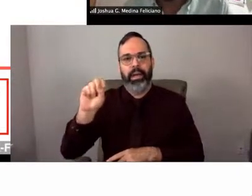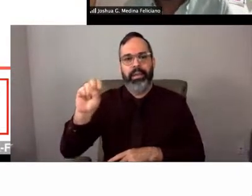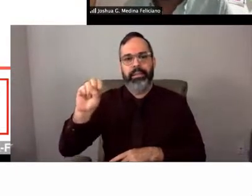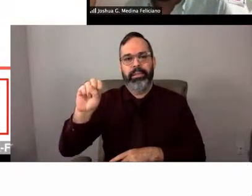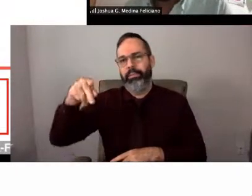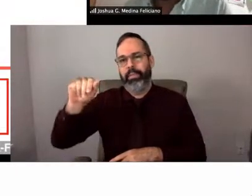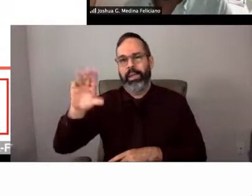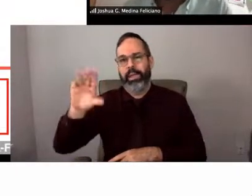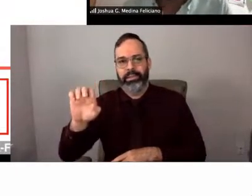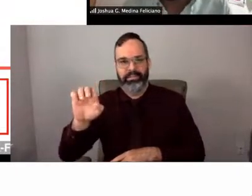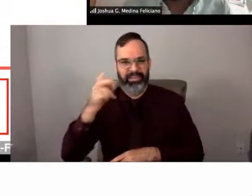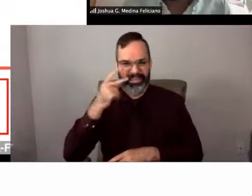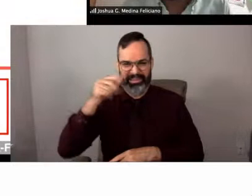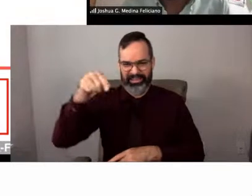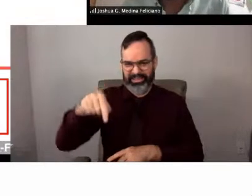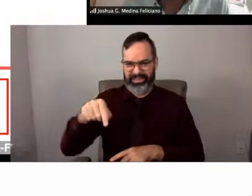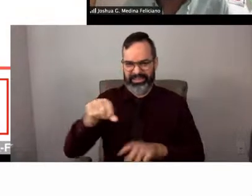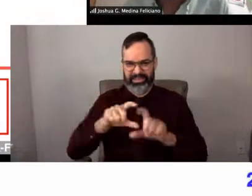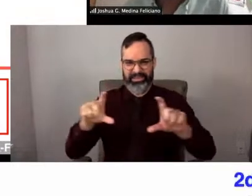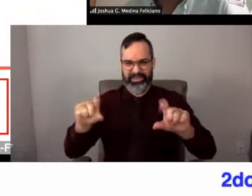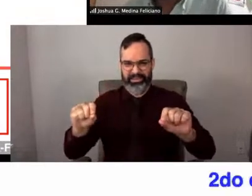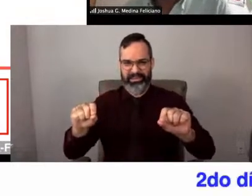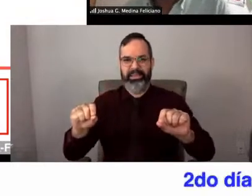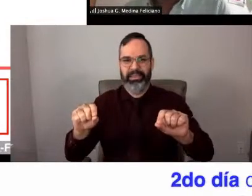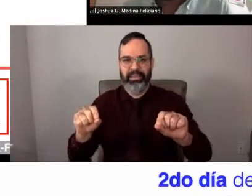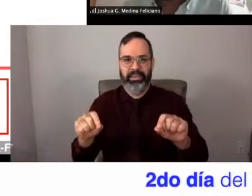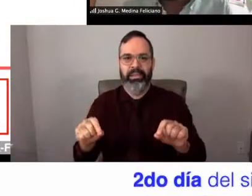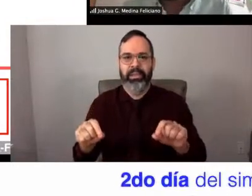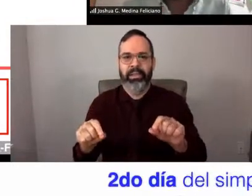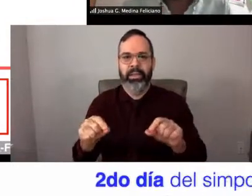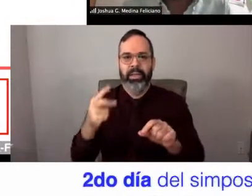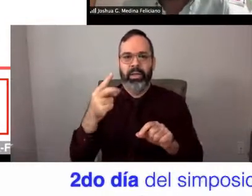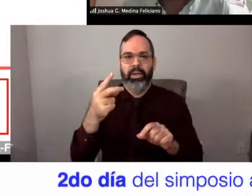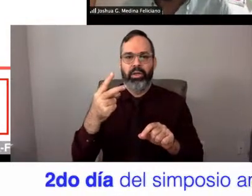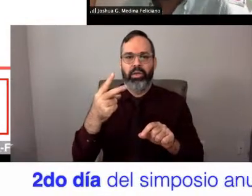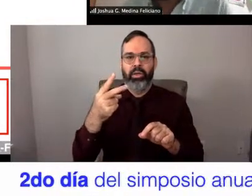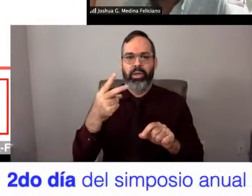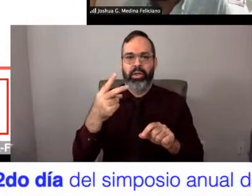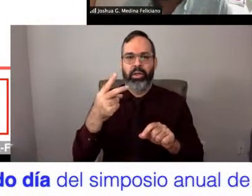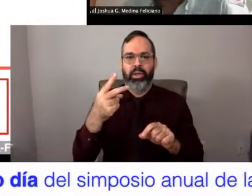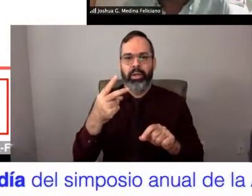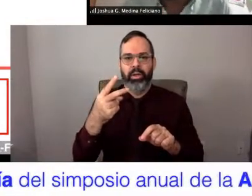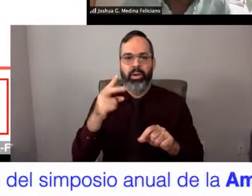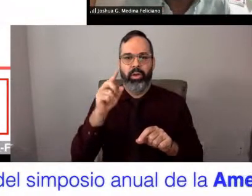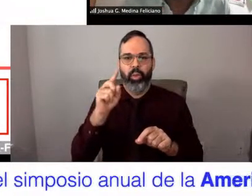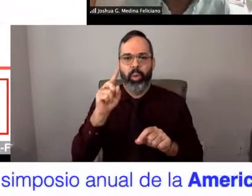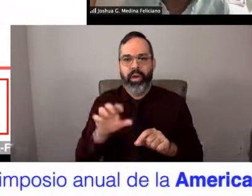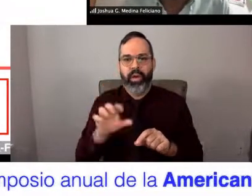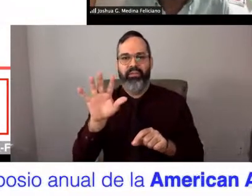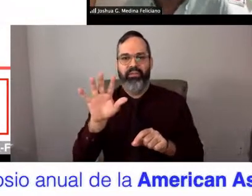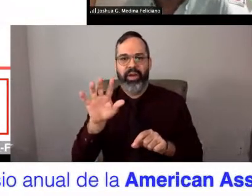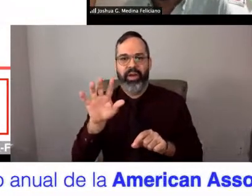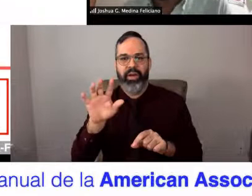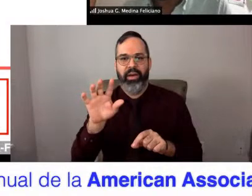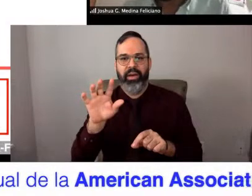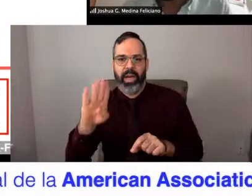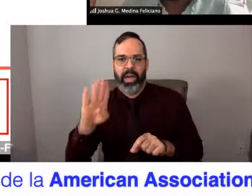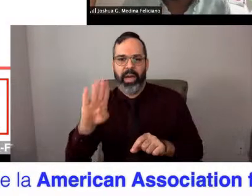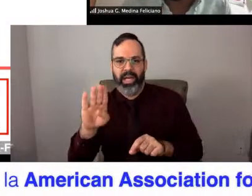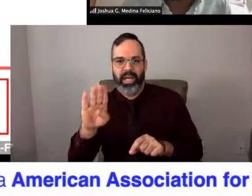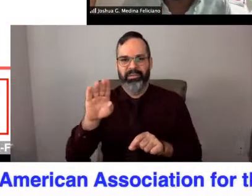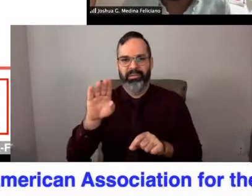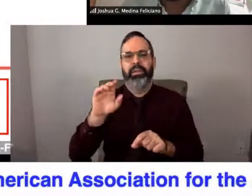bottom, totaled as 2 million scaffolds and a total of 1.5 of gigabases of size, with